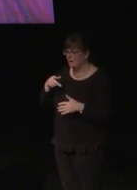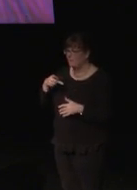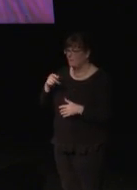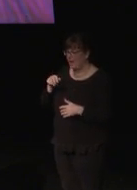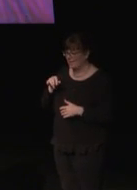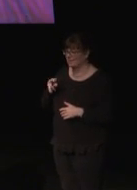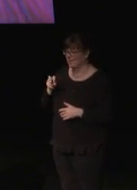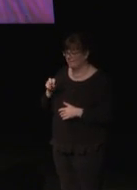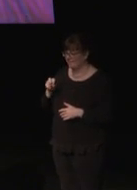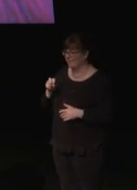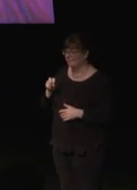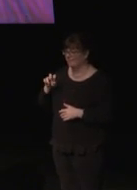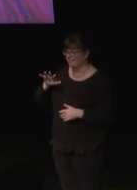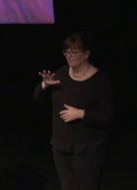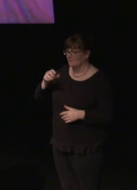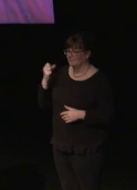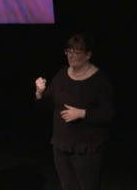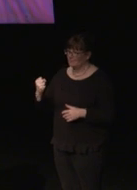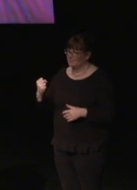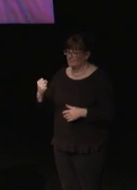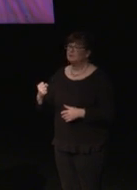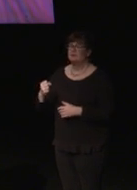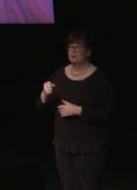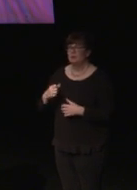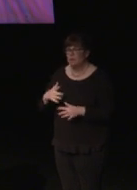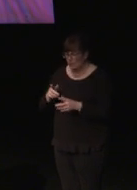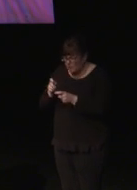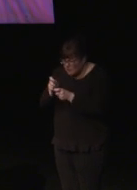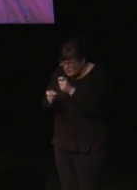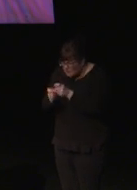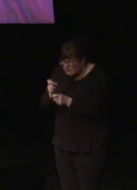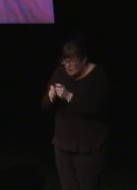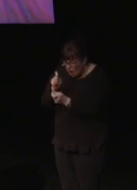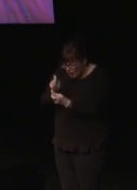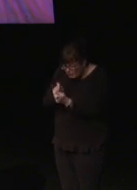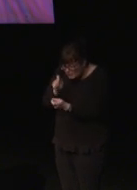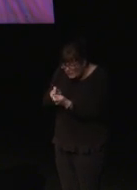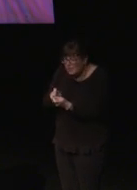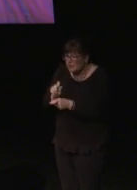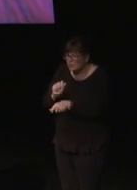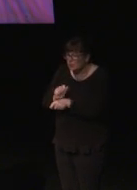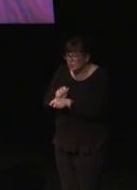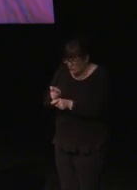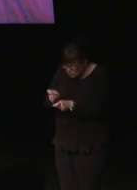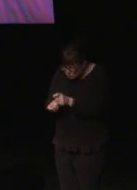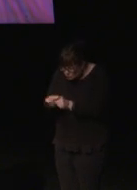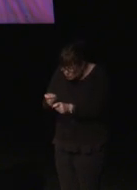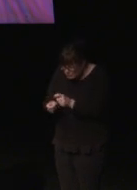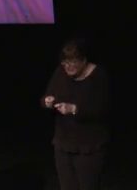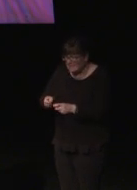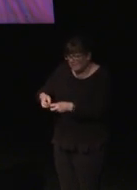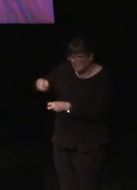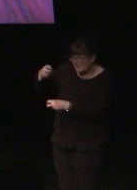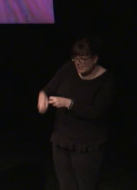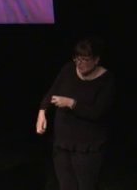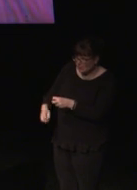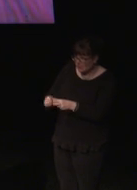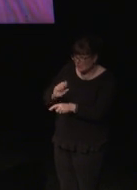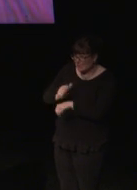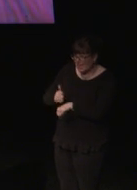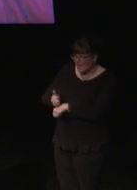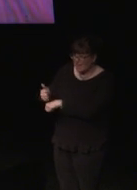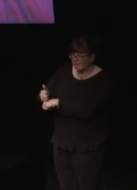really amazing articulate work in here where he has tuned the difficulty settings specifically to his